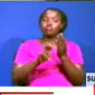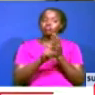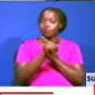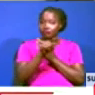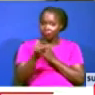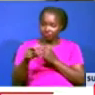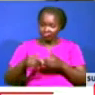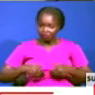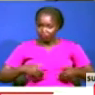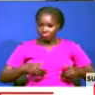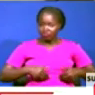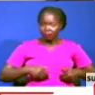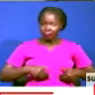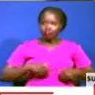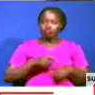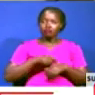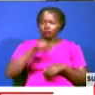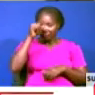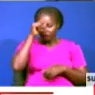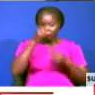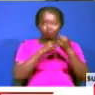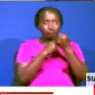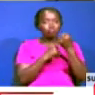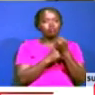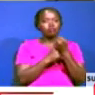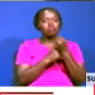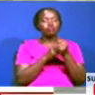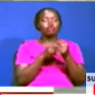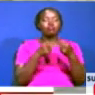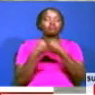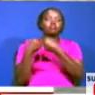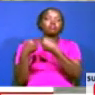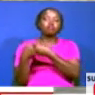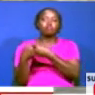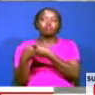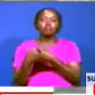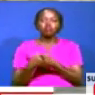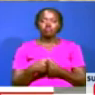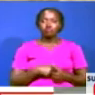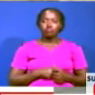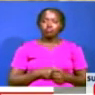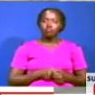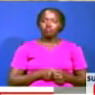youth during government-sponsored tournaments.